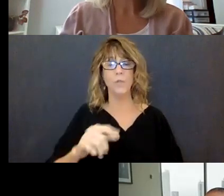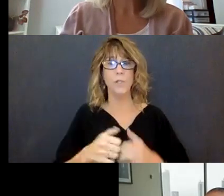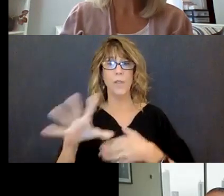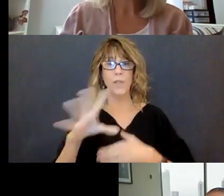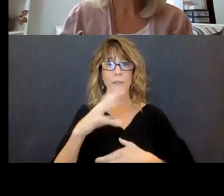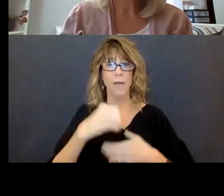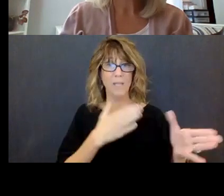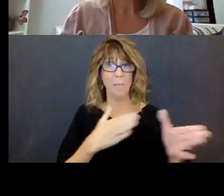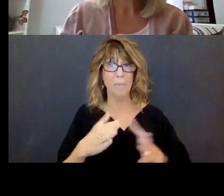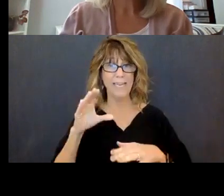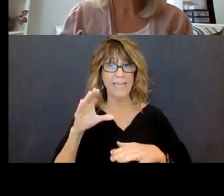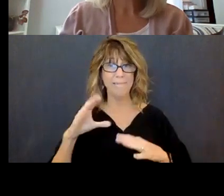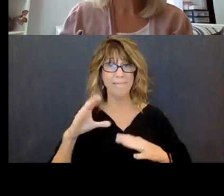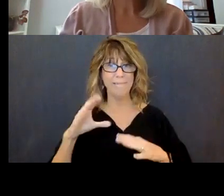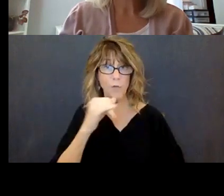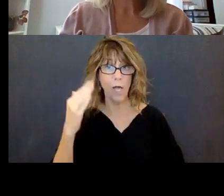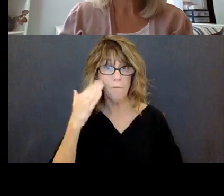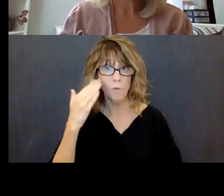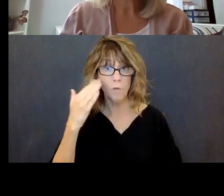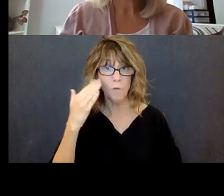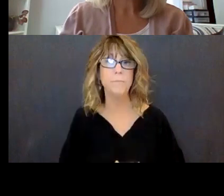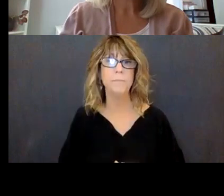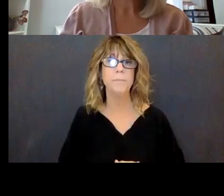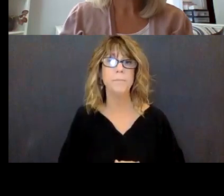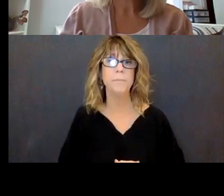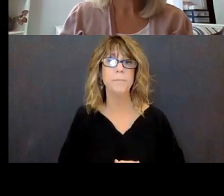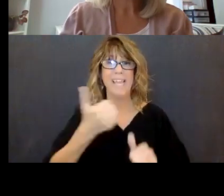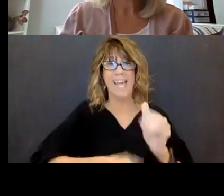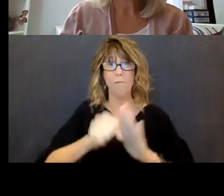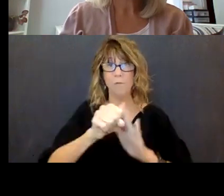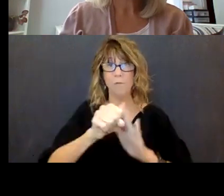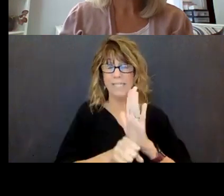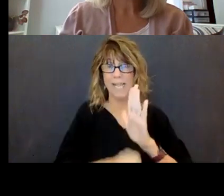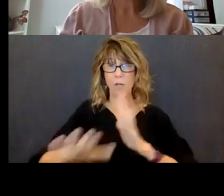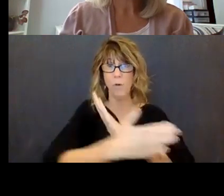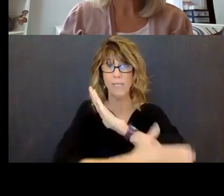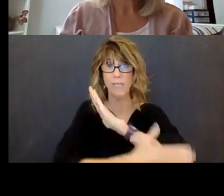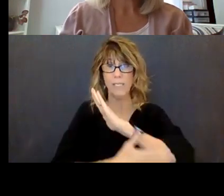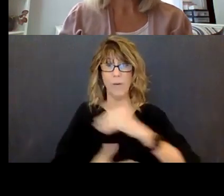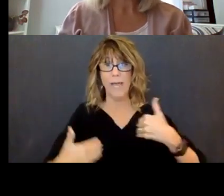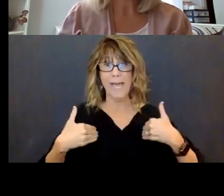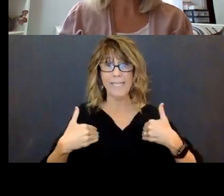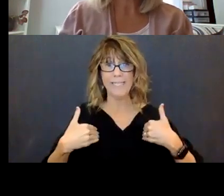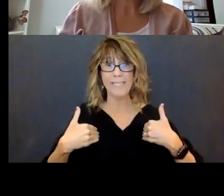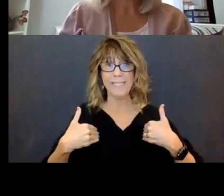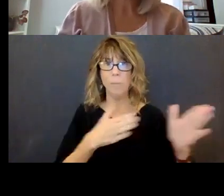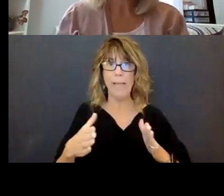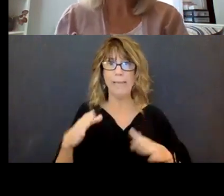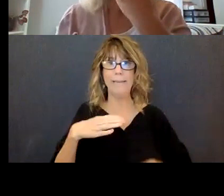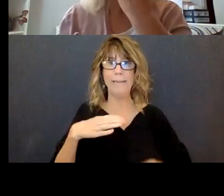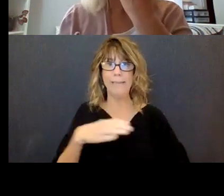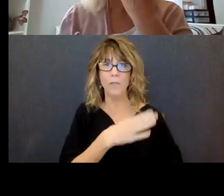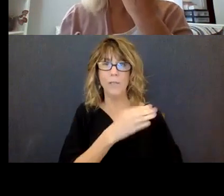not familiar, we're one of every state in the country has a DD Planning Council, as well as the